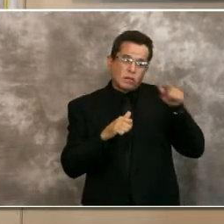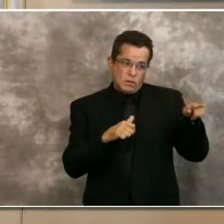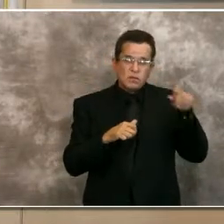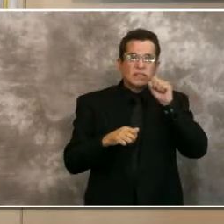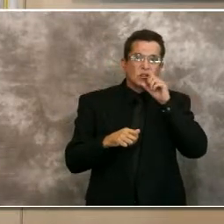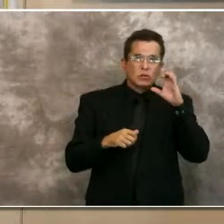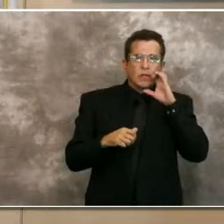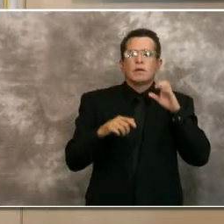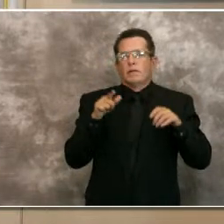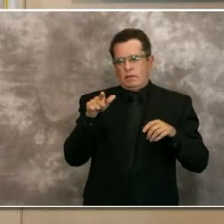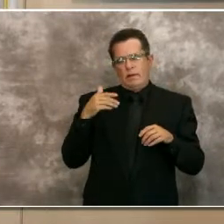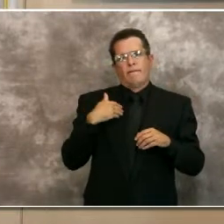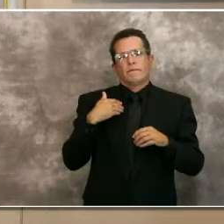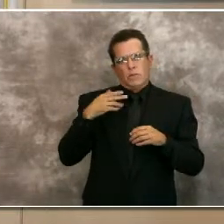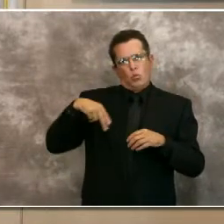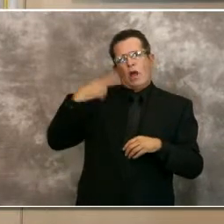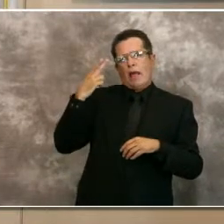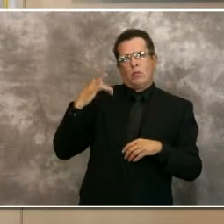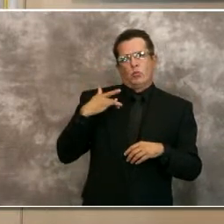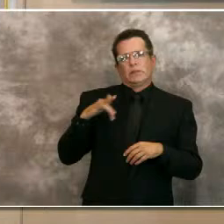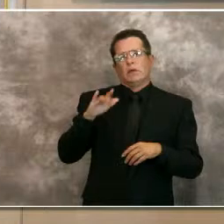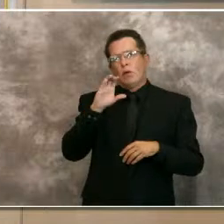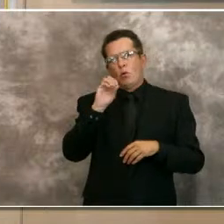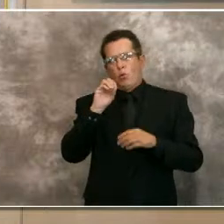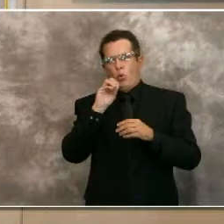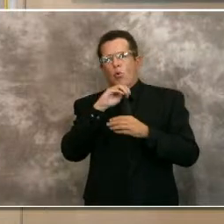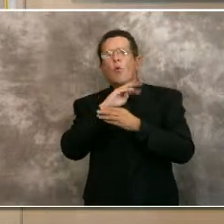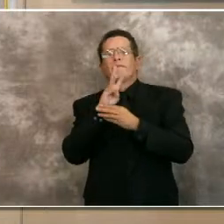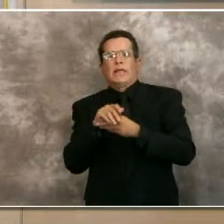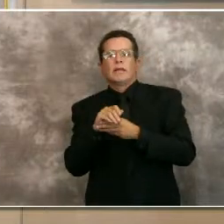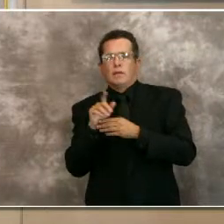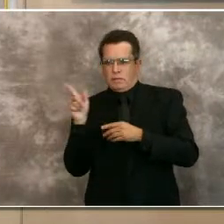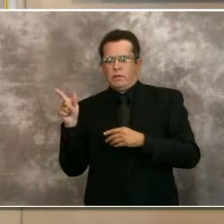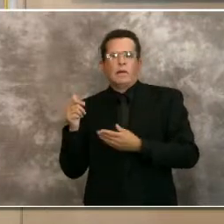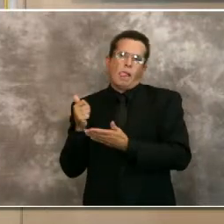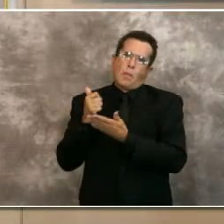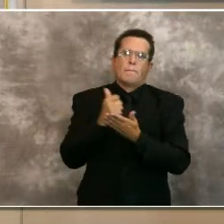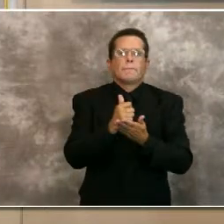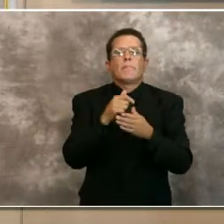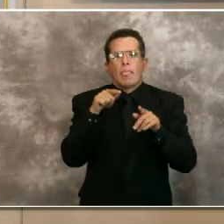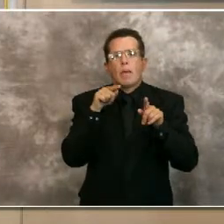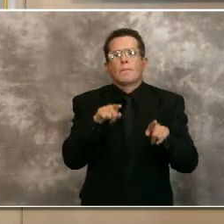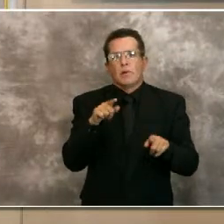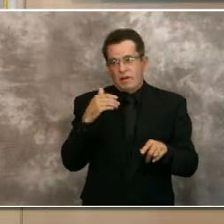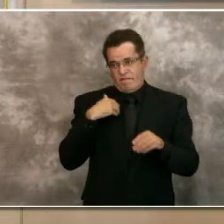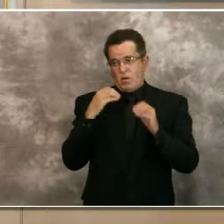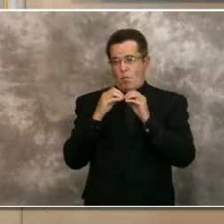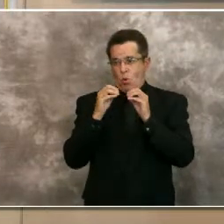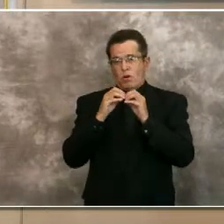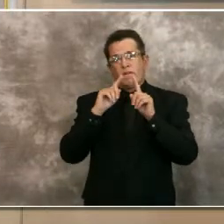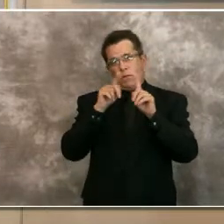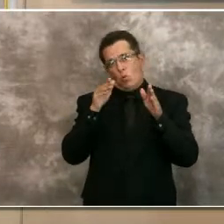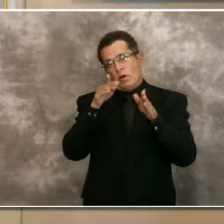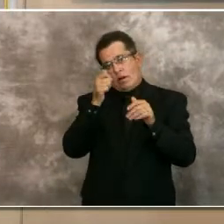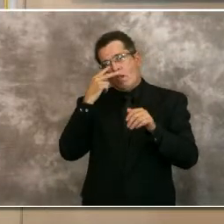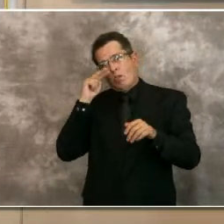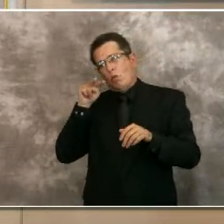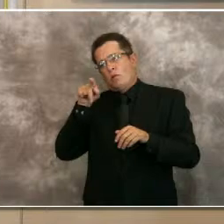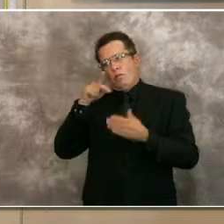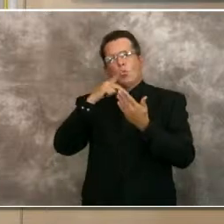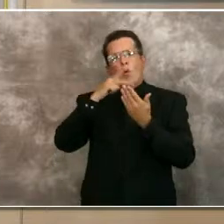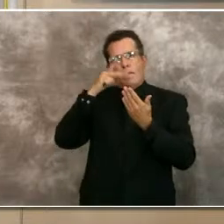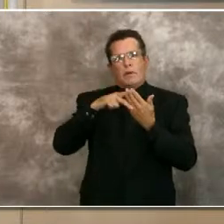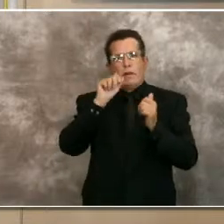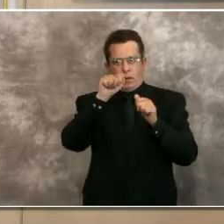risk of COVID-19. There are several ways to learn more about the program and sign up. You can